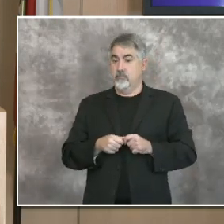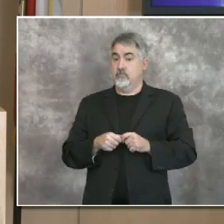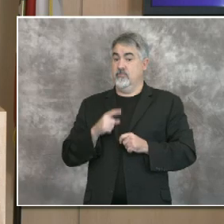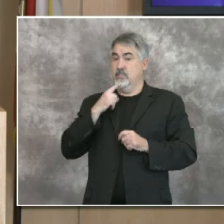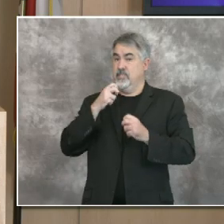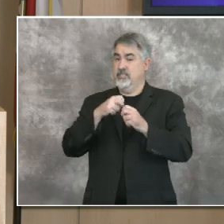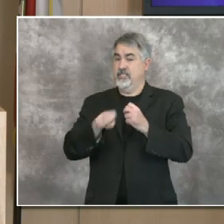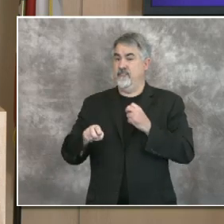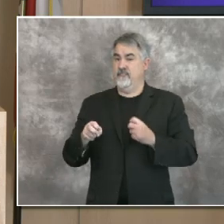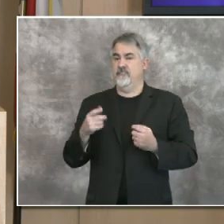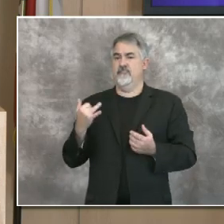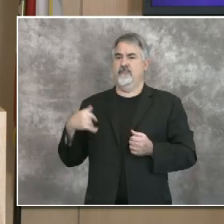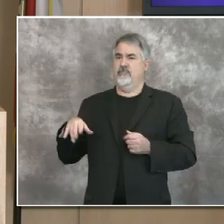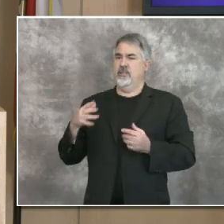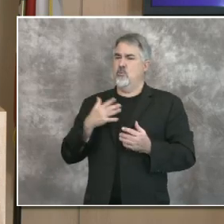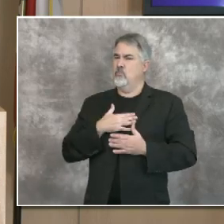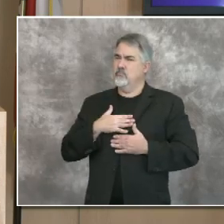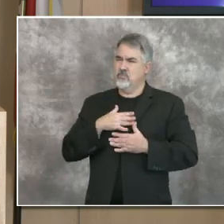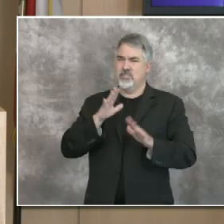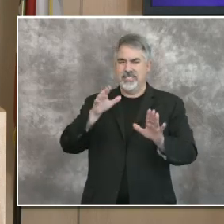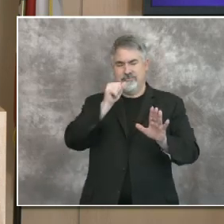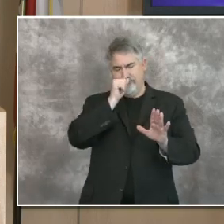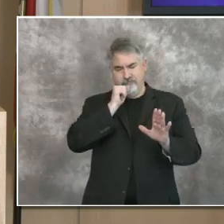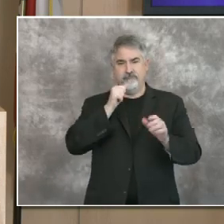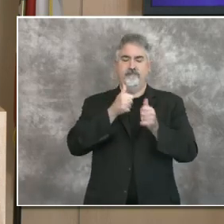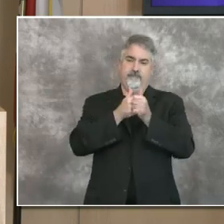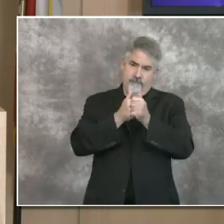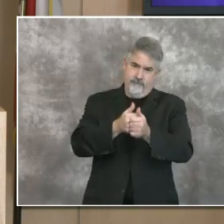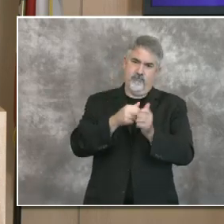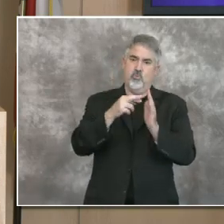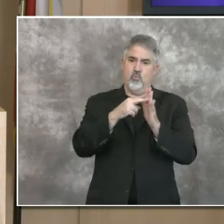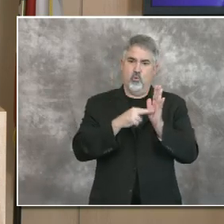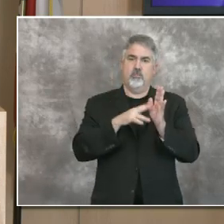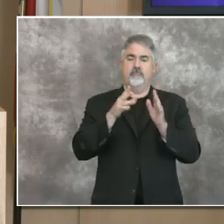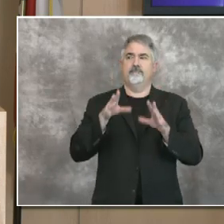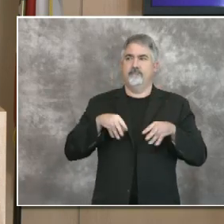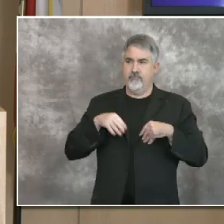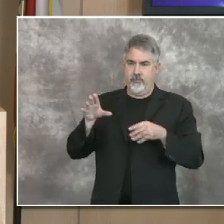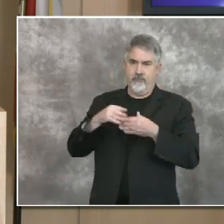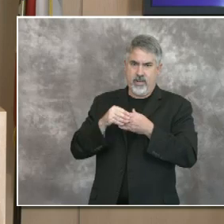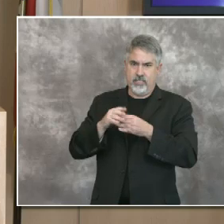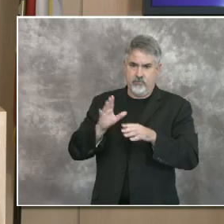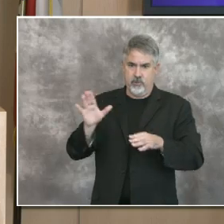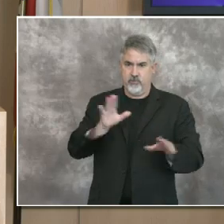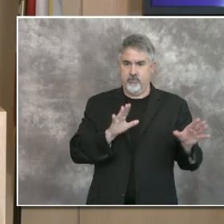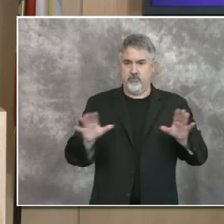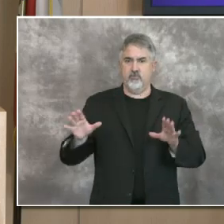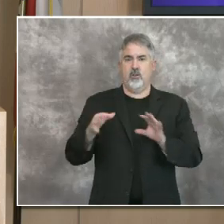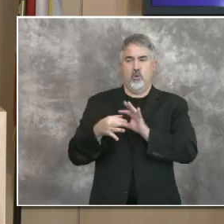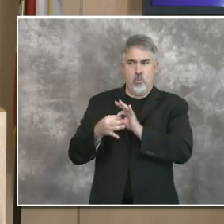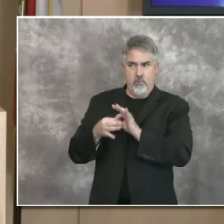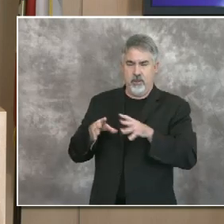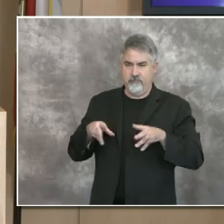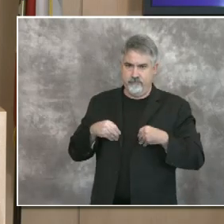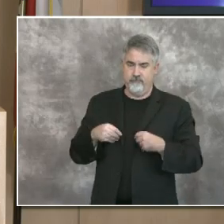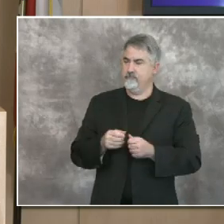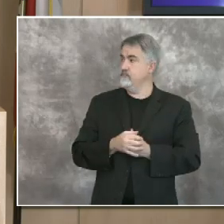we appreciate local jurisdictions' continued flexibility and cooperation as we all try to achieve the same aim.